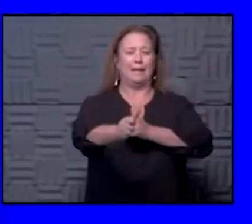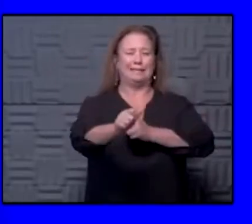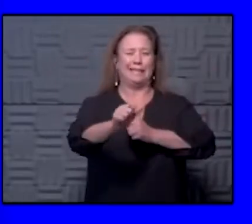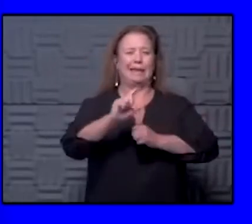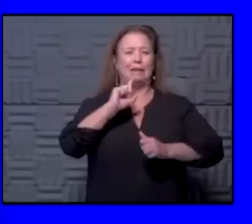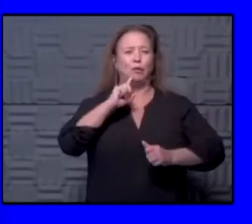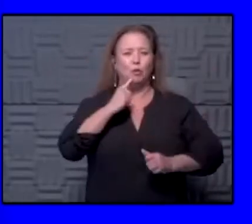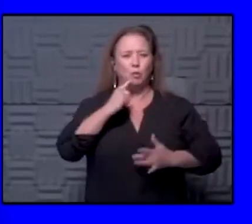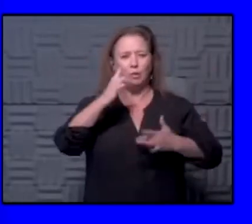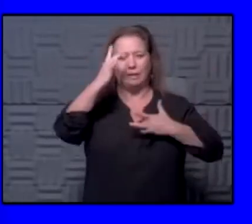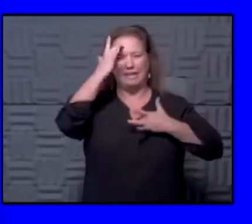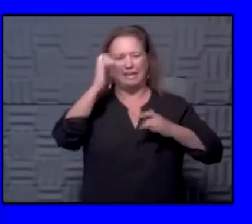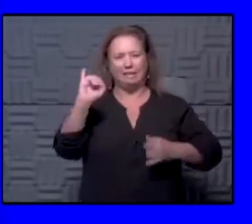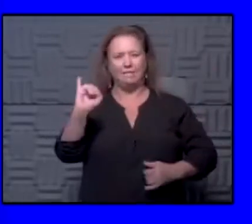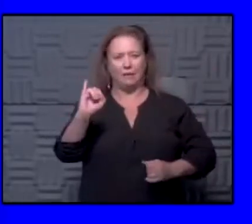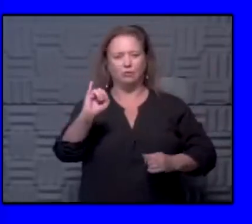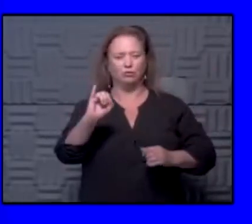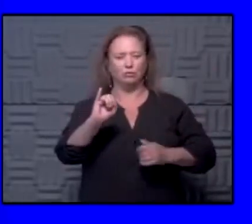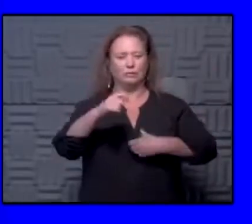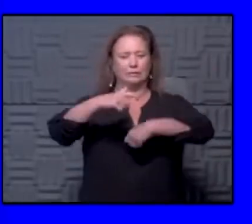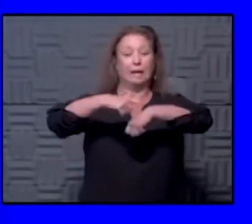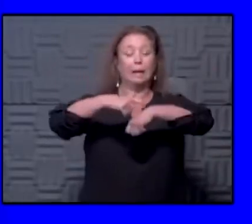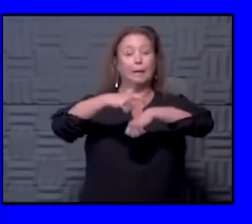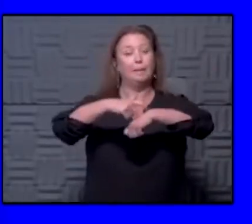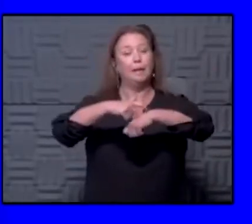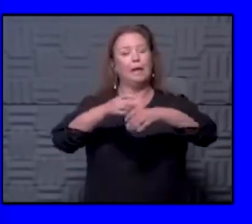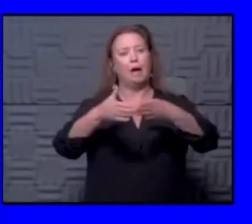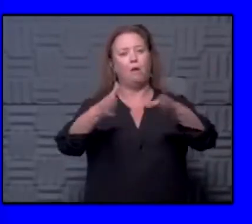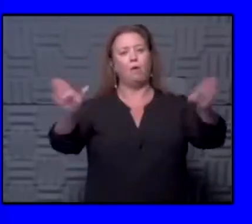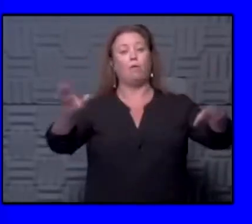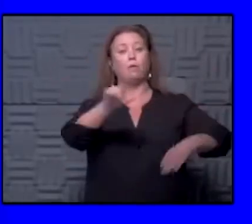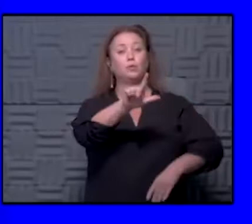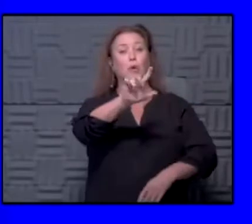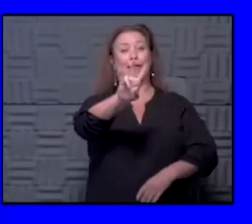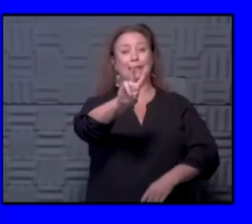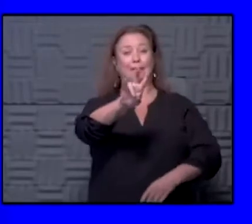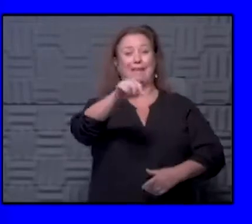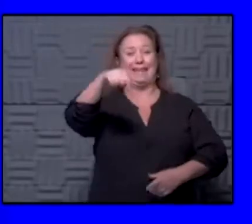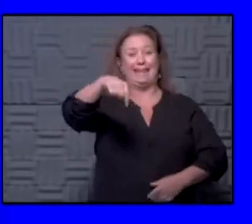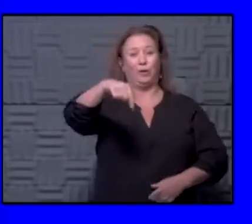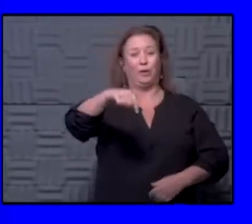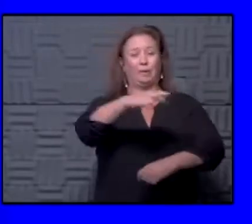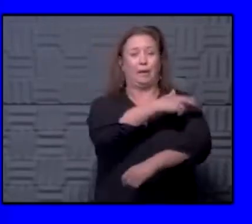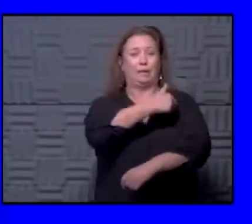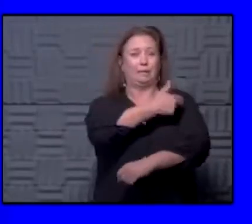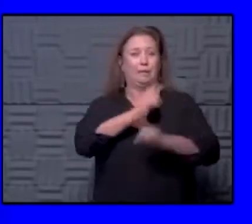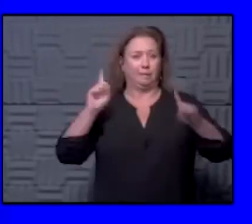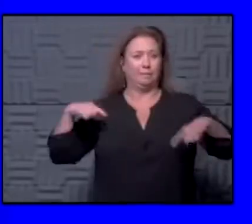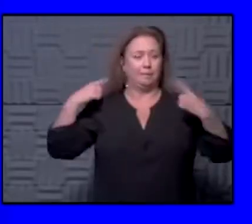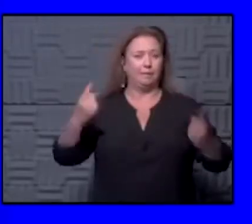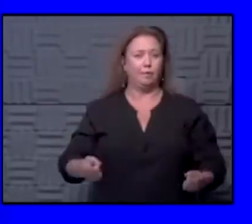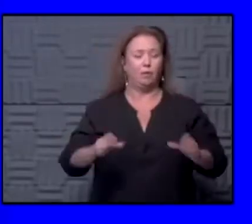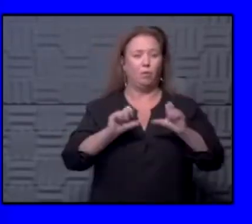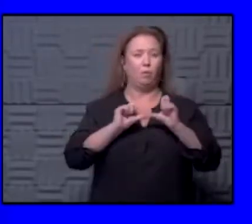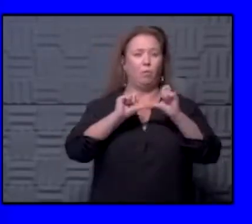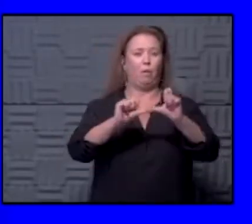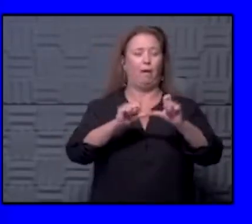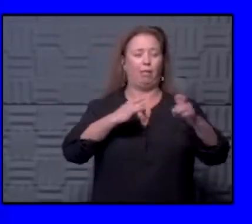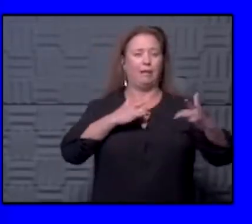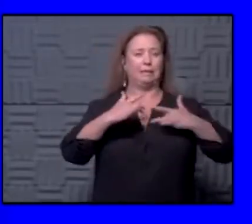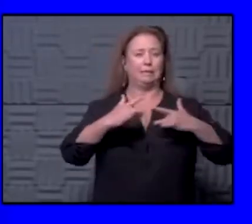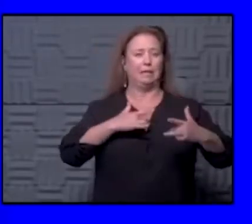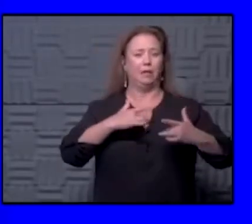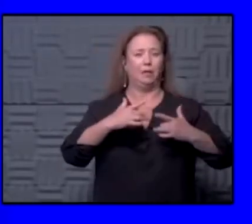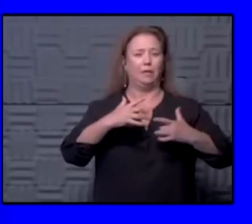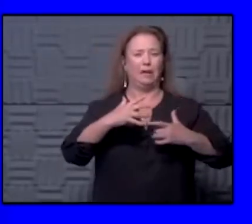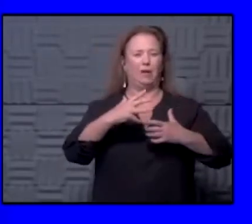acute infection stage. So and then overall we have 27 in the hospital that have been here for a while now who are considered